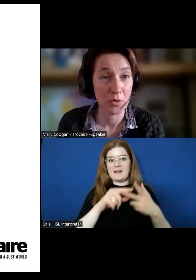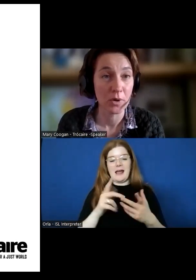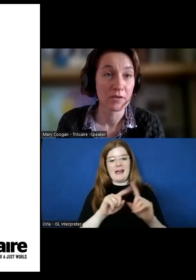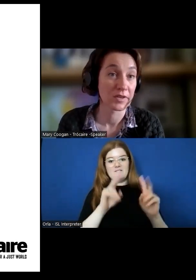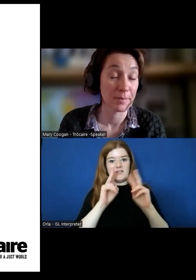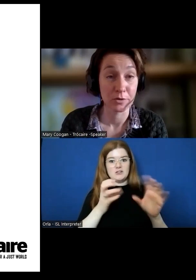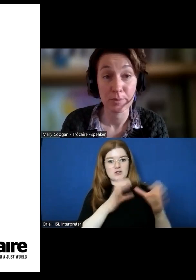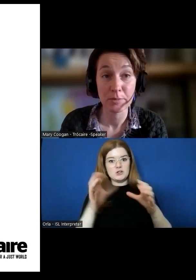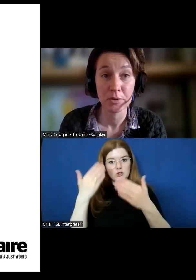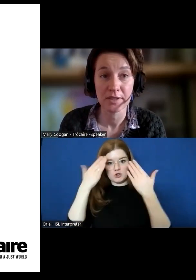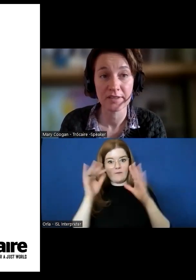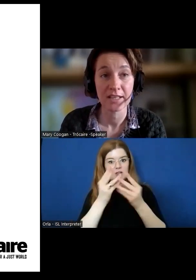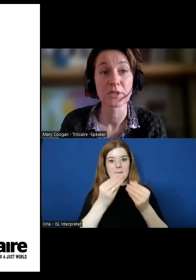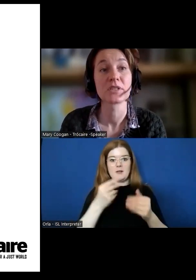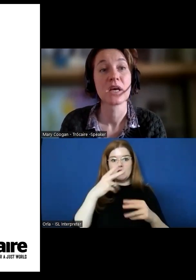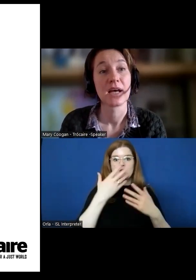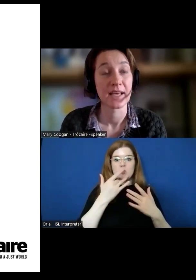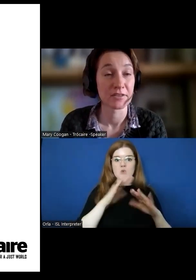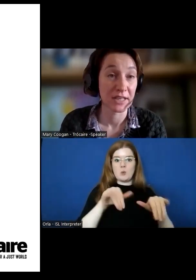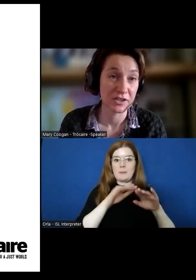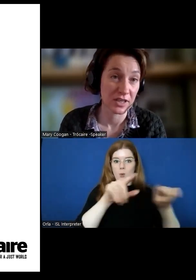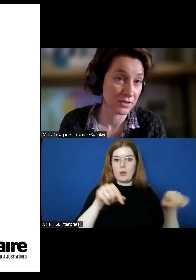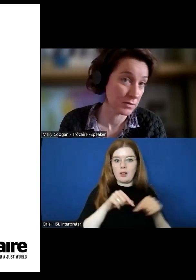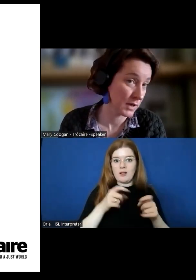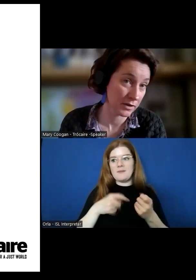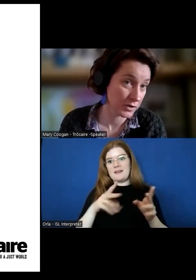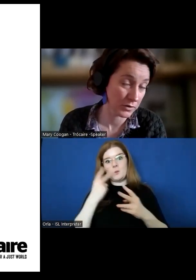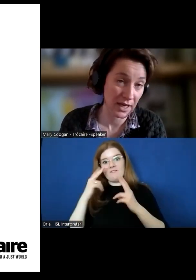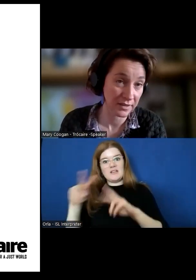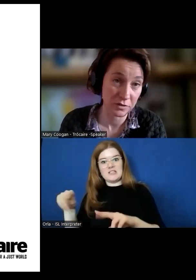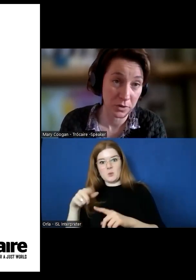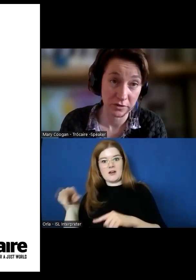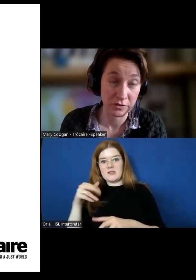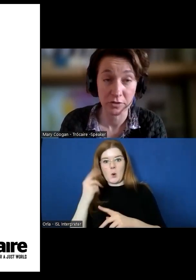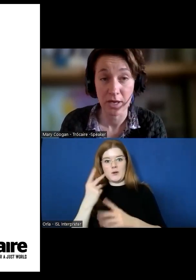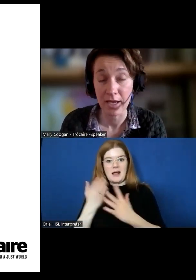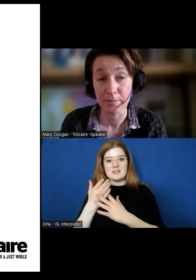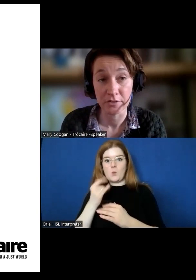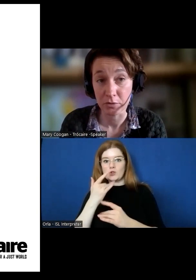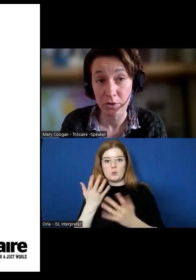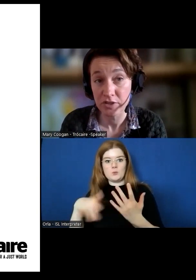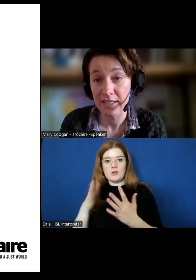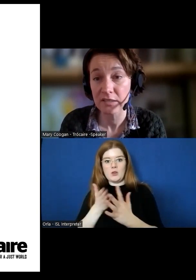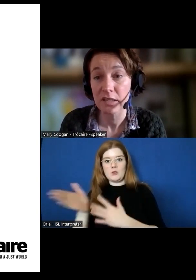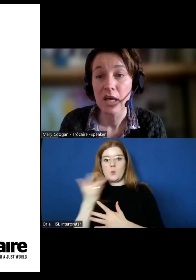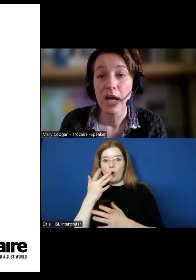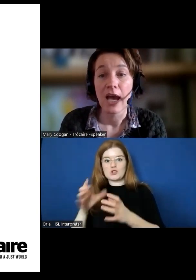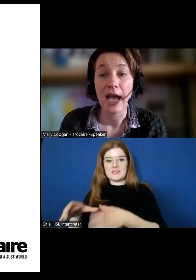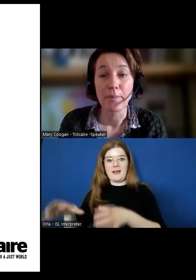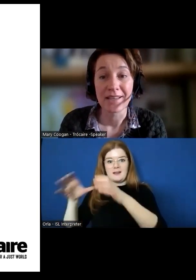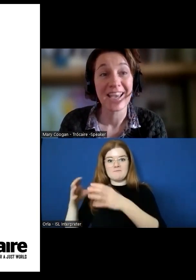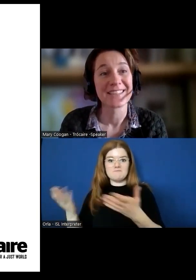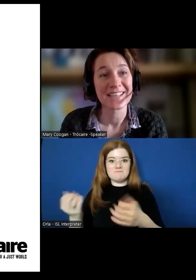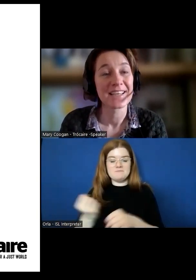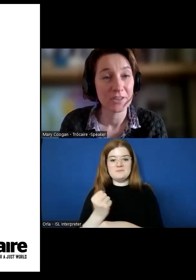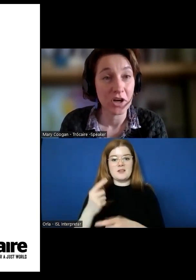would show, for example, a swimming pool in a settlement, and then a village where the only access to water is through water tanks.